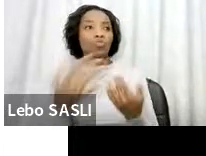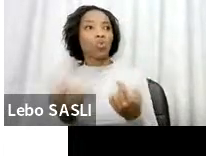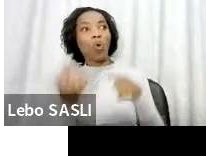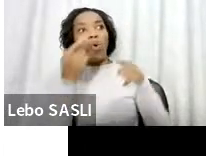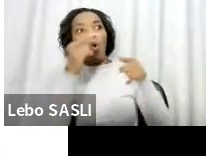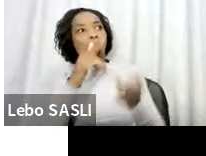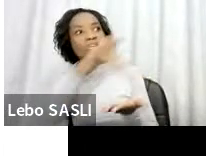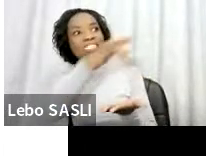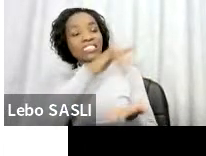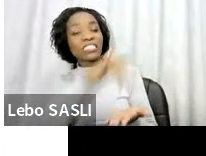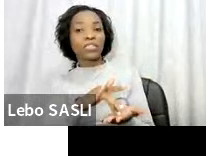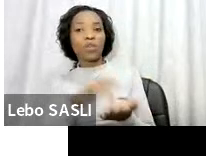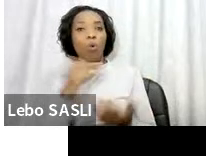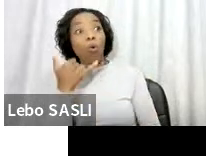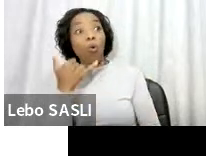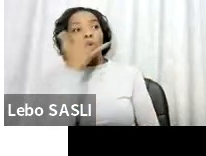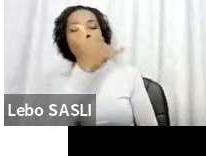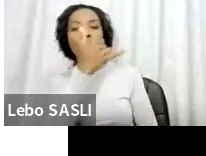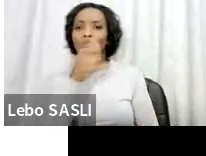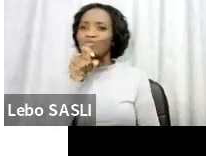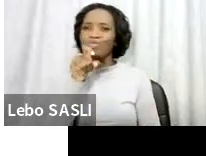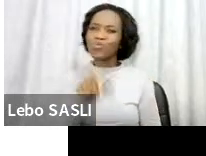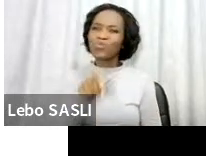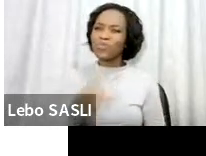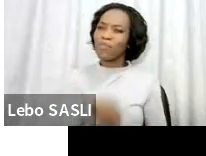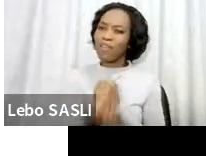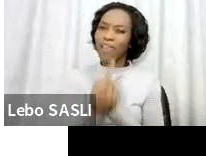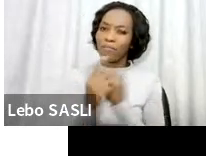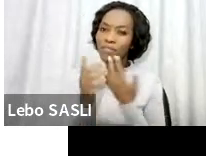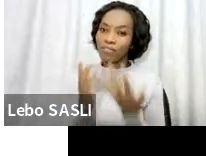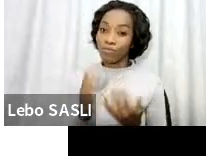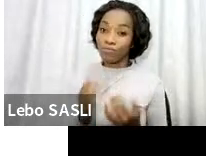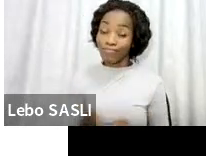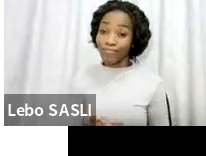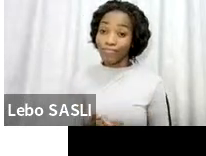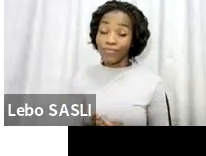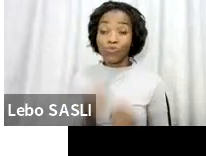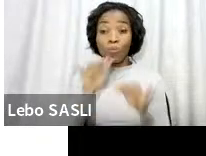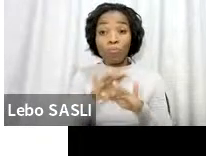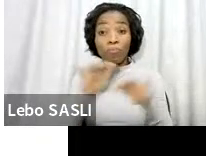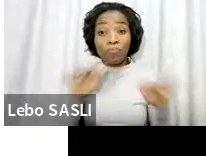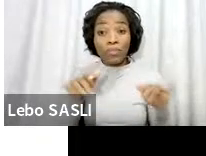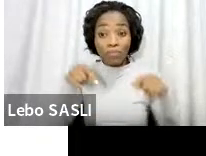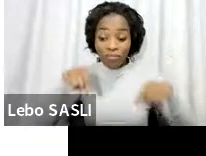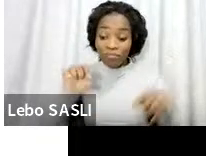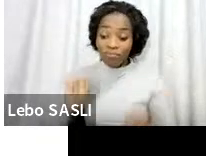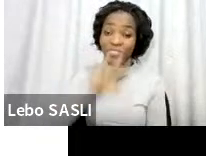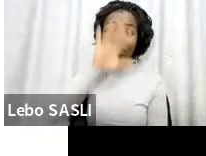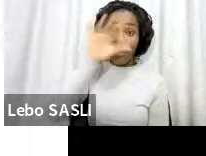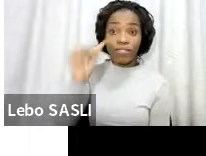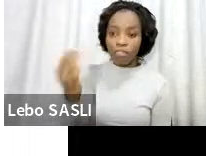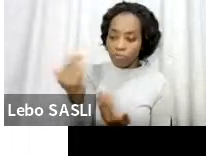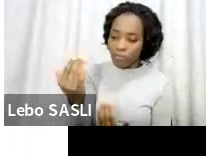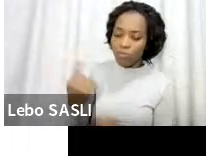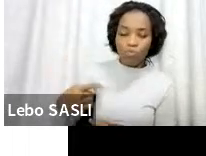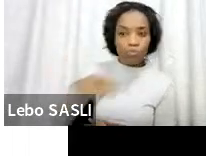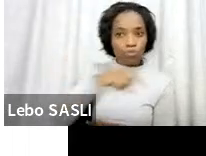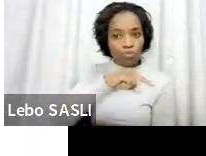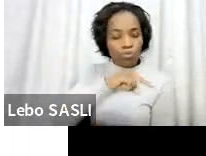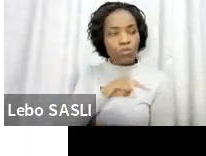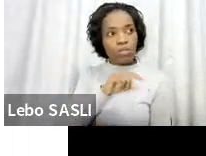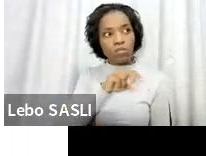it should not happen. Yes, the people of South Africa expect us to really respond to their